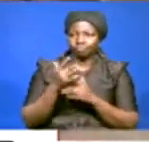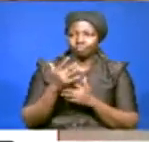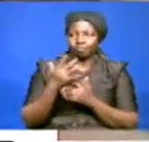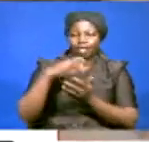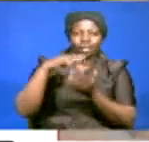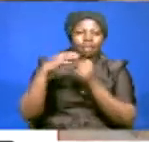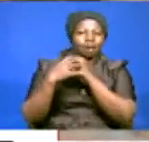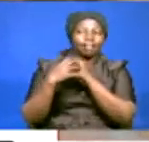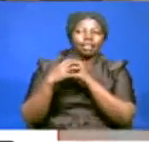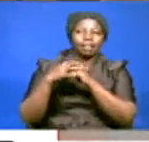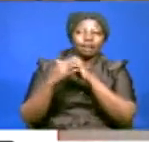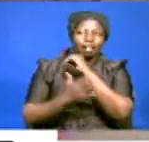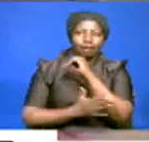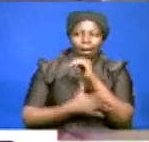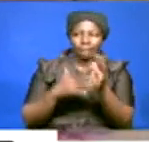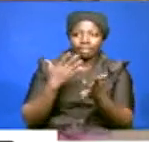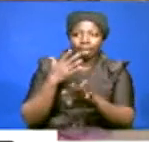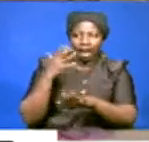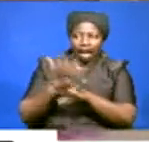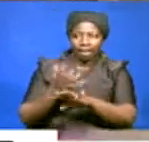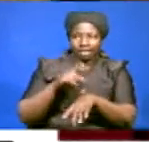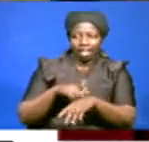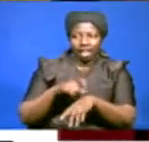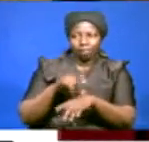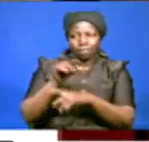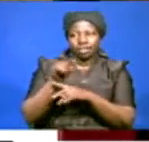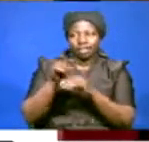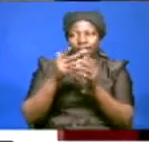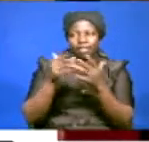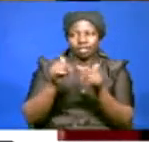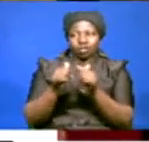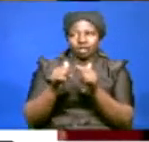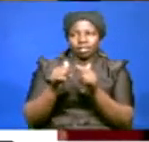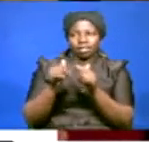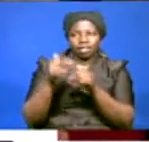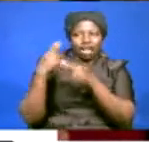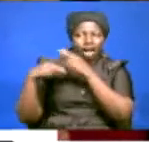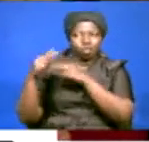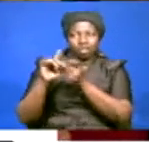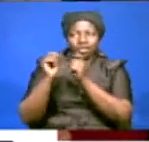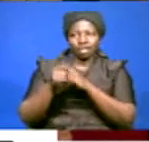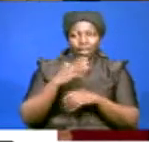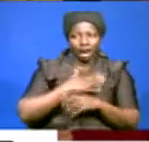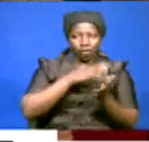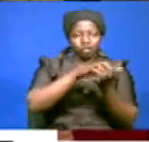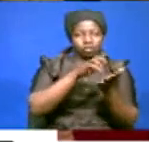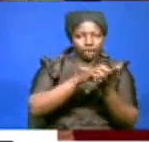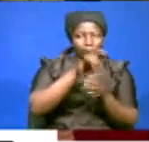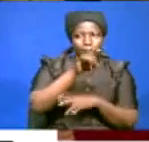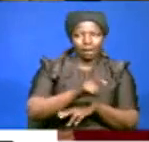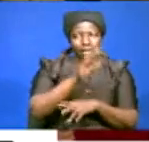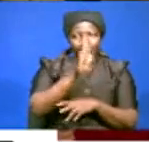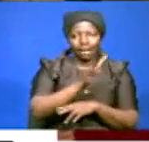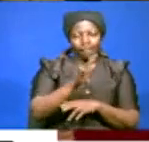often are the crucible in which history is changed. Our circumstances must never dictate our